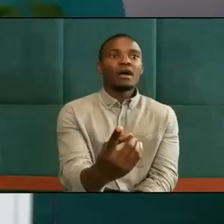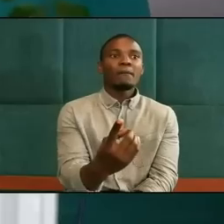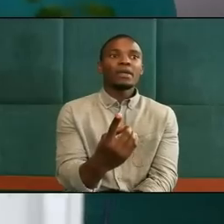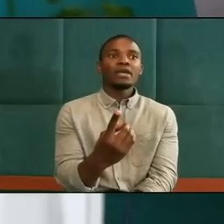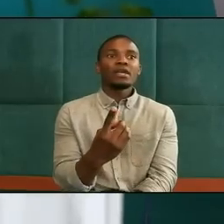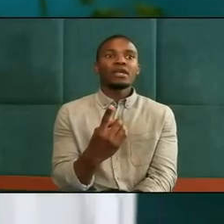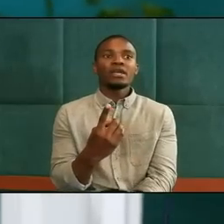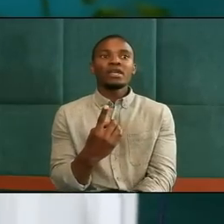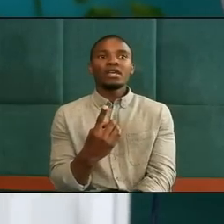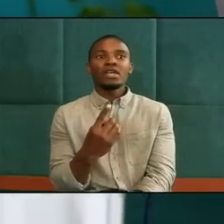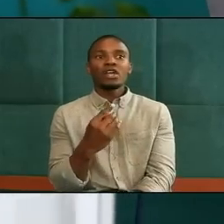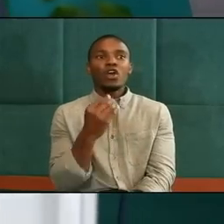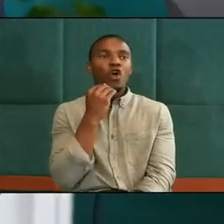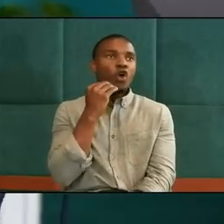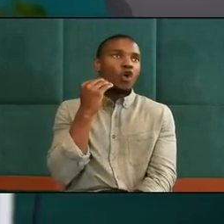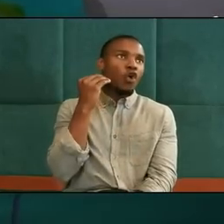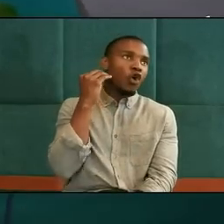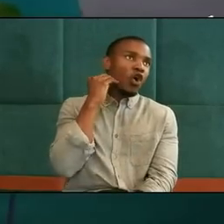way.